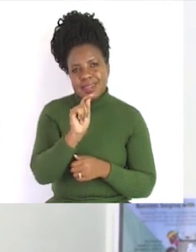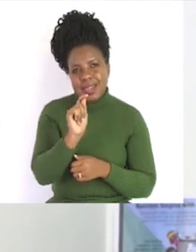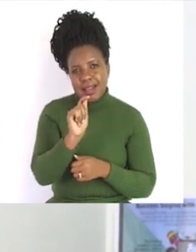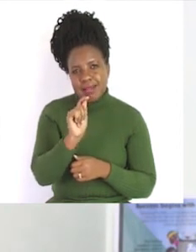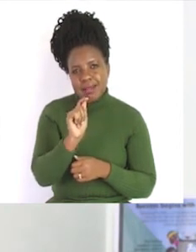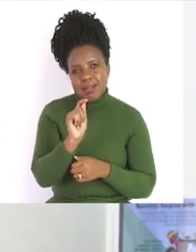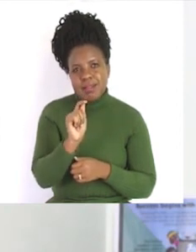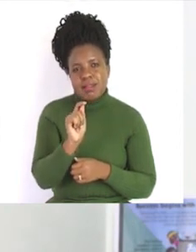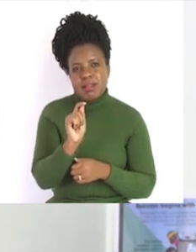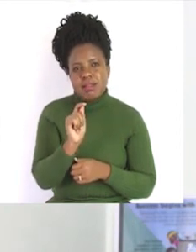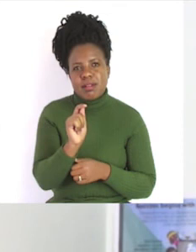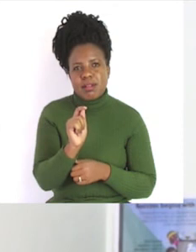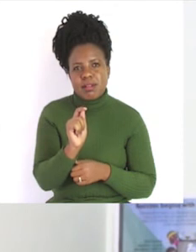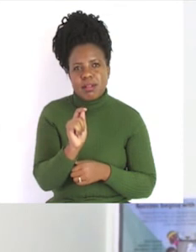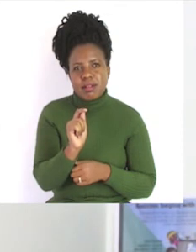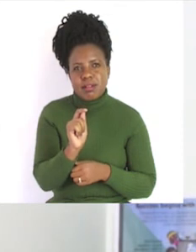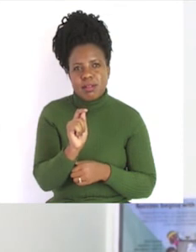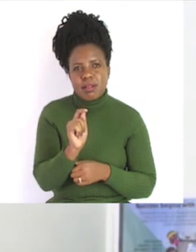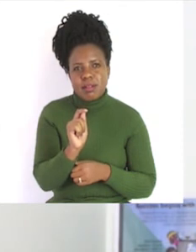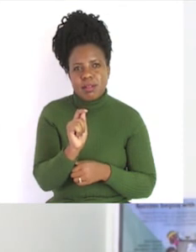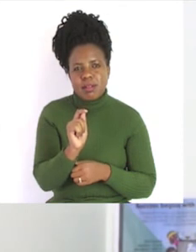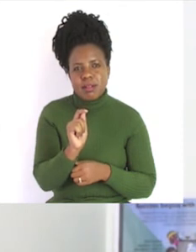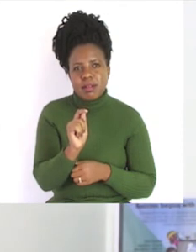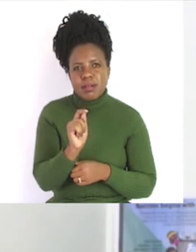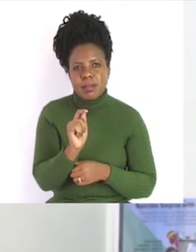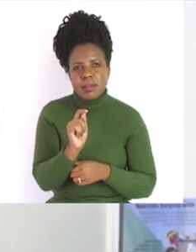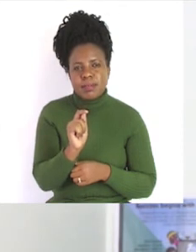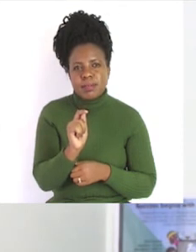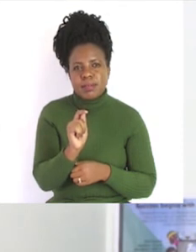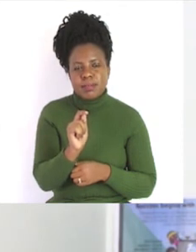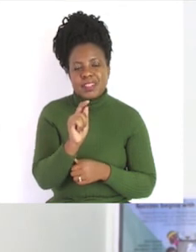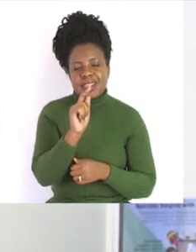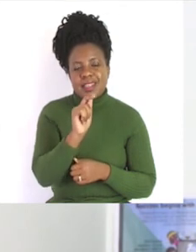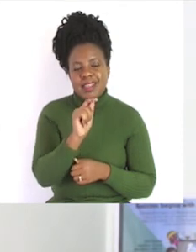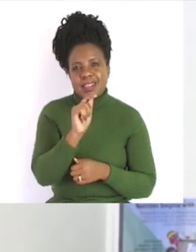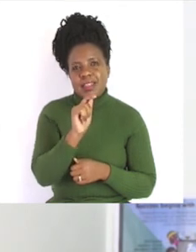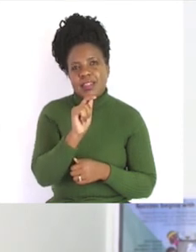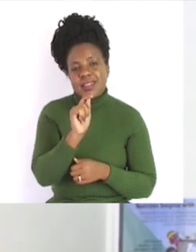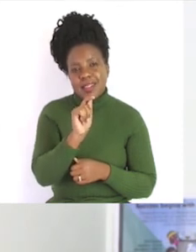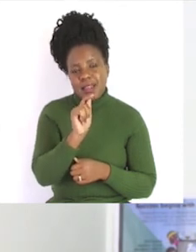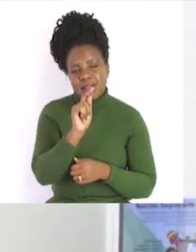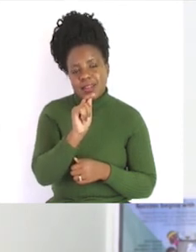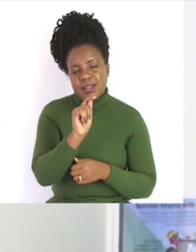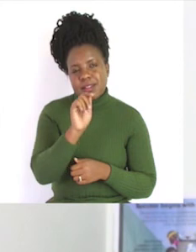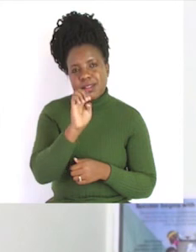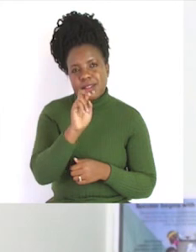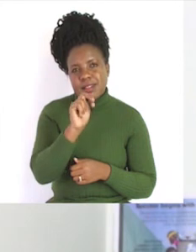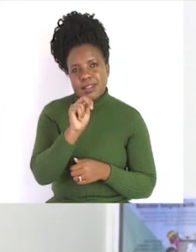And then that is a, not 10, but tenth with a TH at the end. Alright? And then that